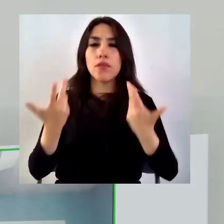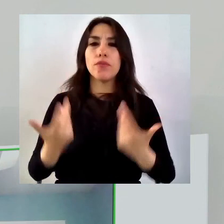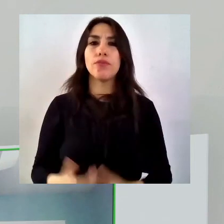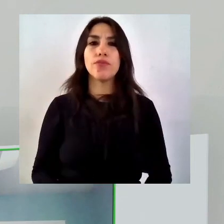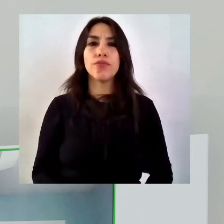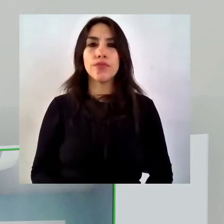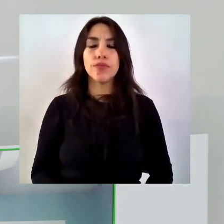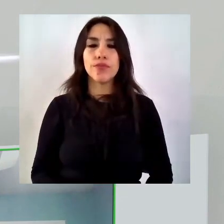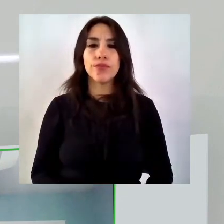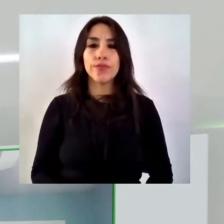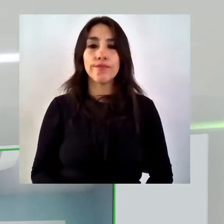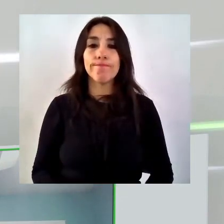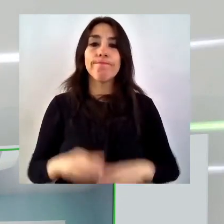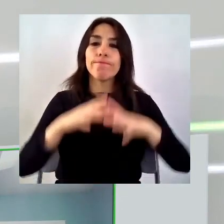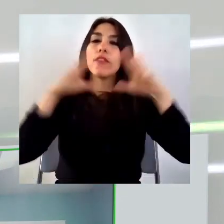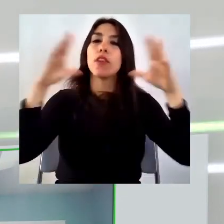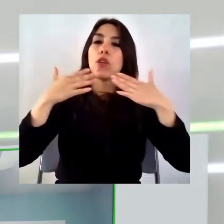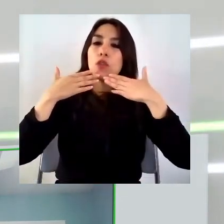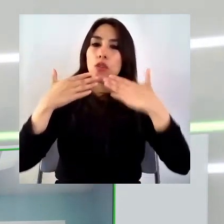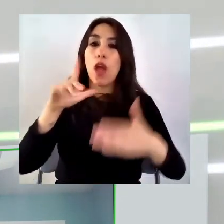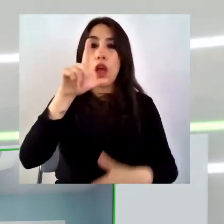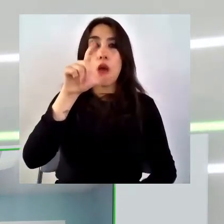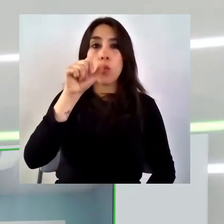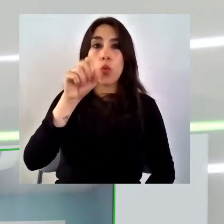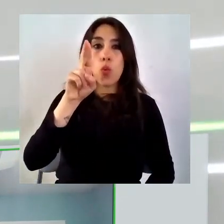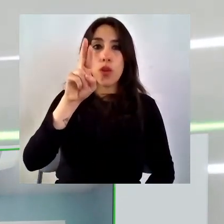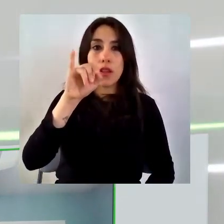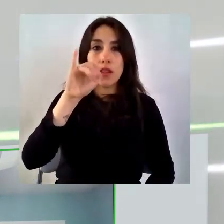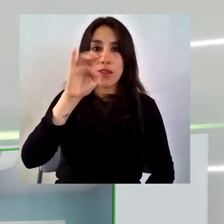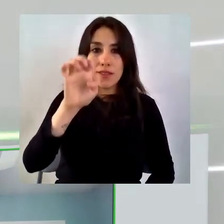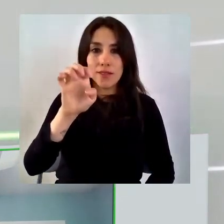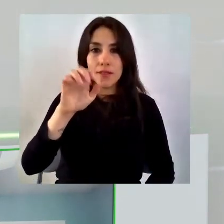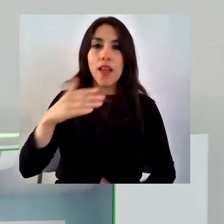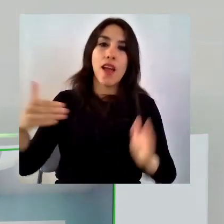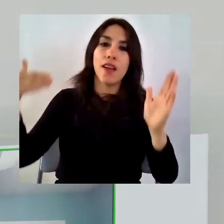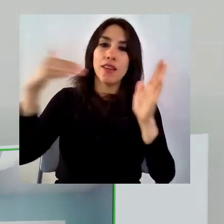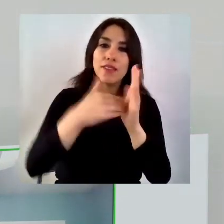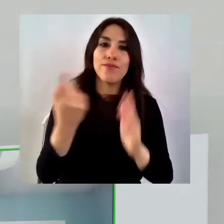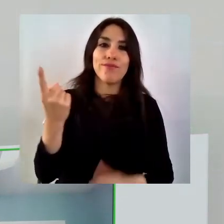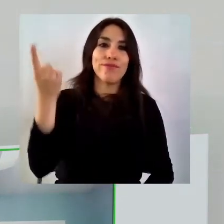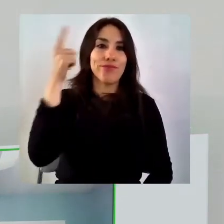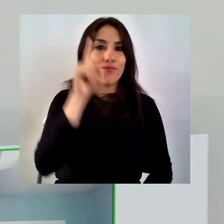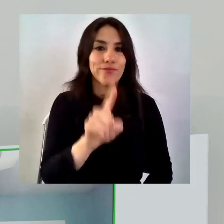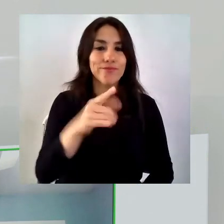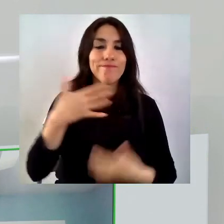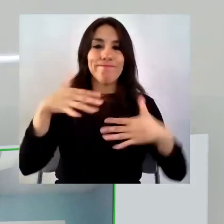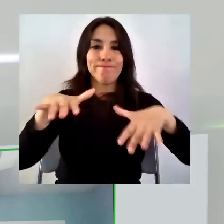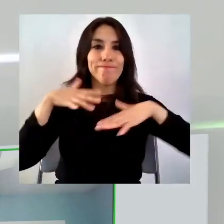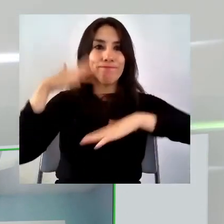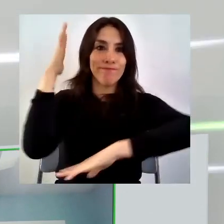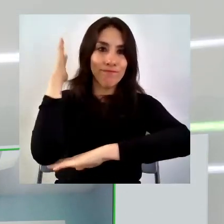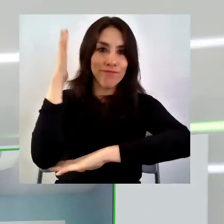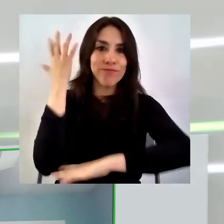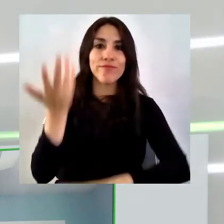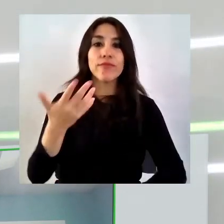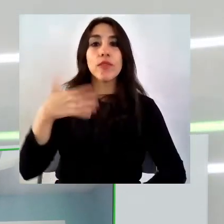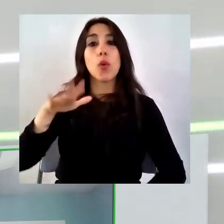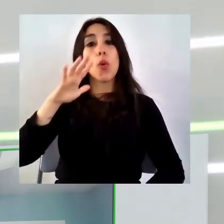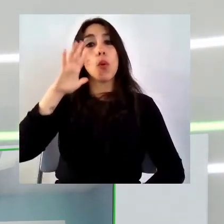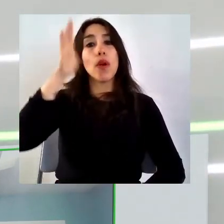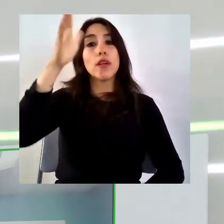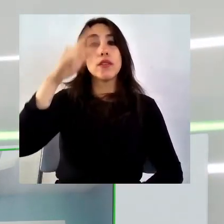Gracias, Laurie, una vez más por ser parte de nuestra conferencia. Thank you, Laurie, once again for being part of our Zero Project